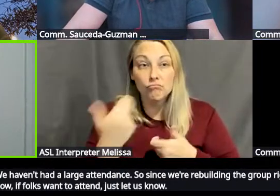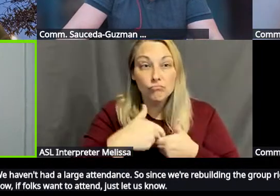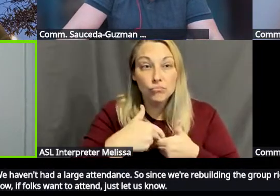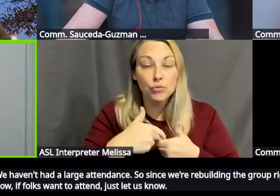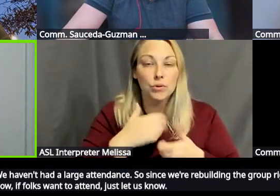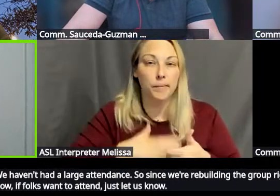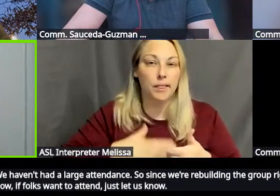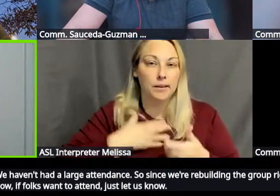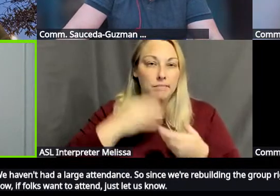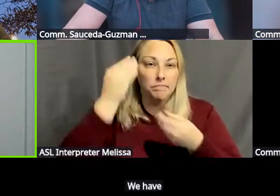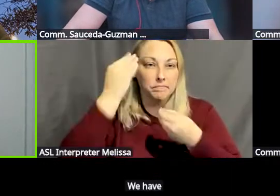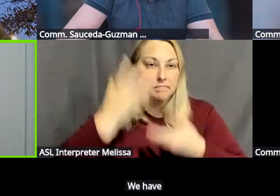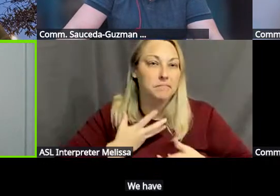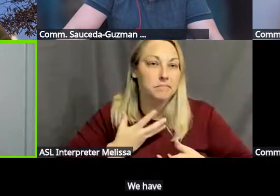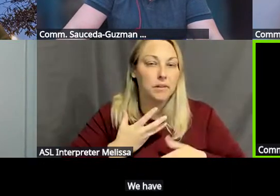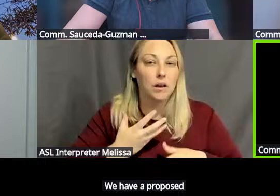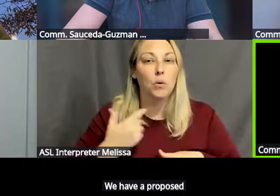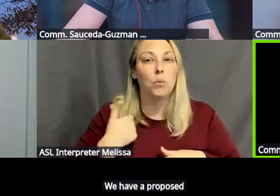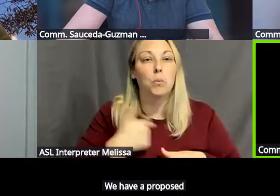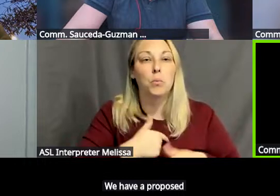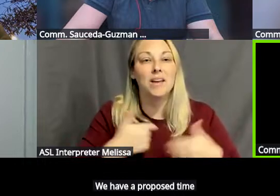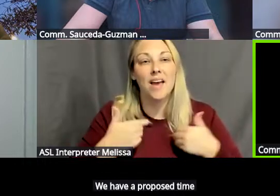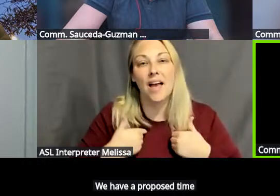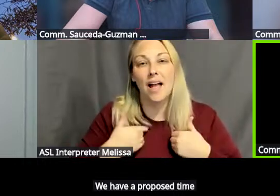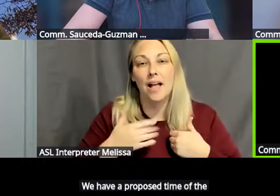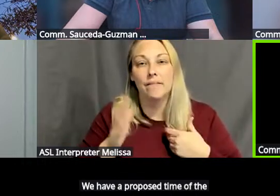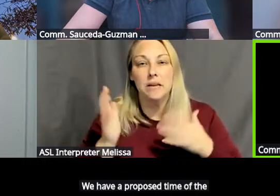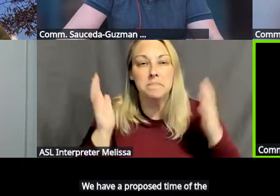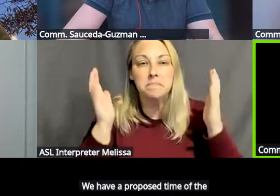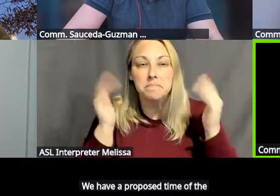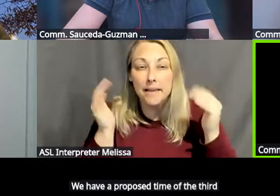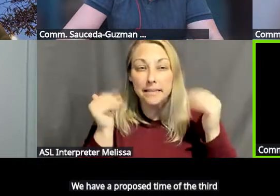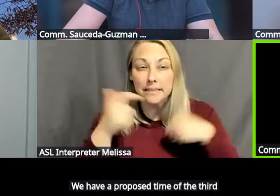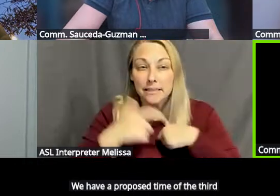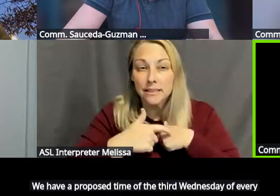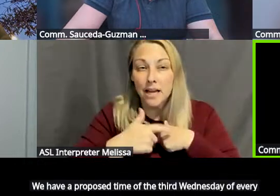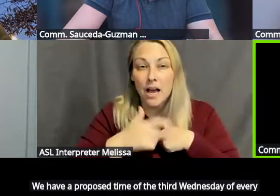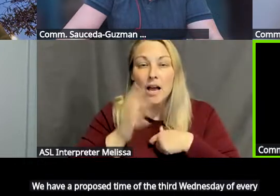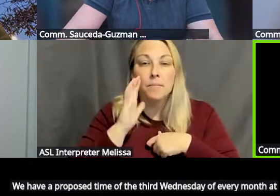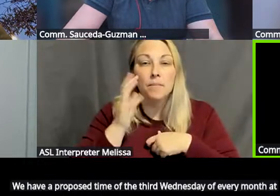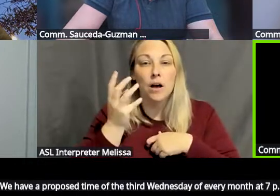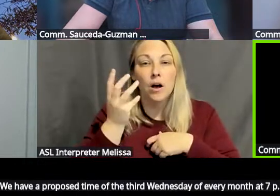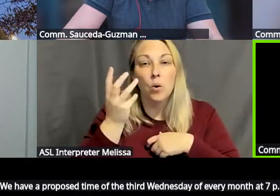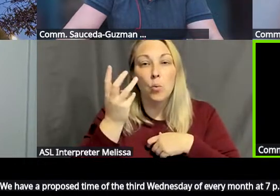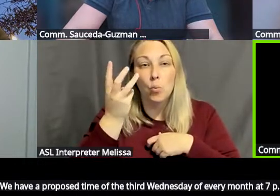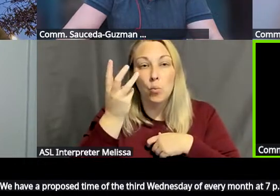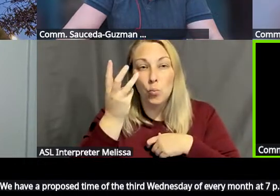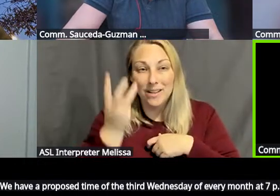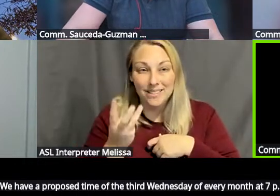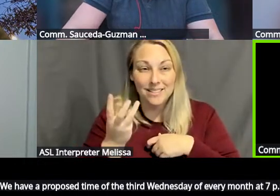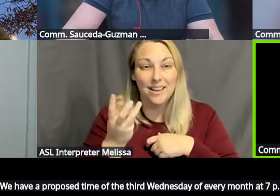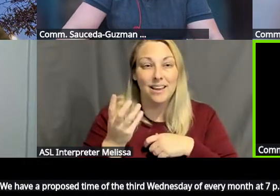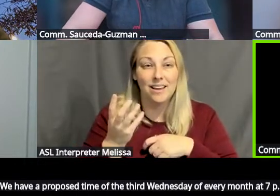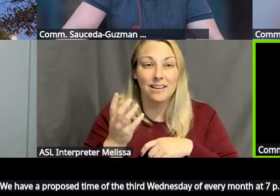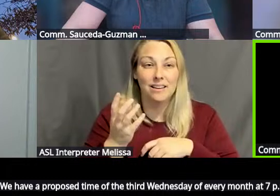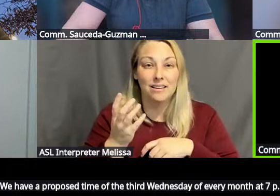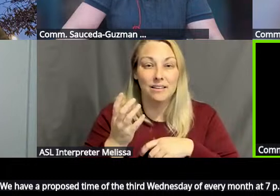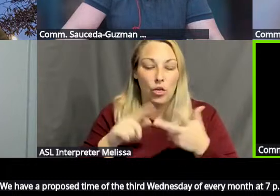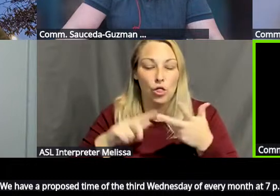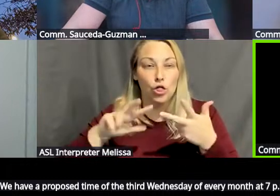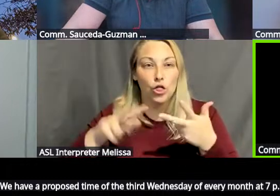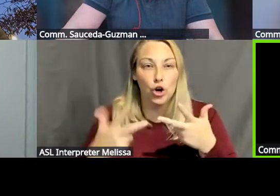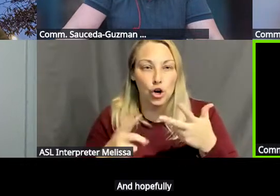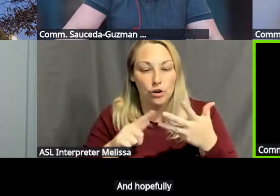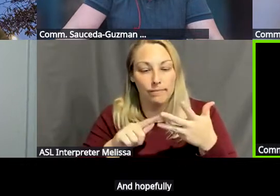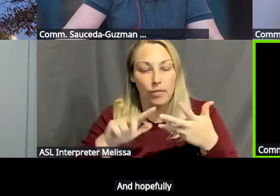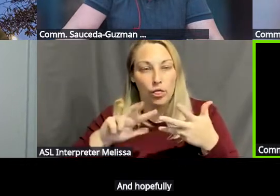a proposed time of the third Wednesday of every month at 7 p.m. And hopefully our